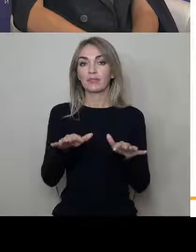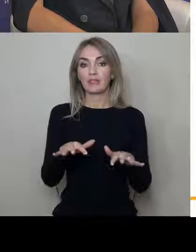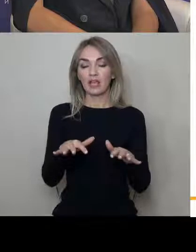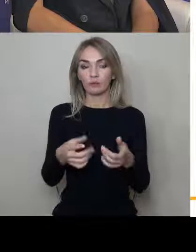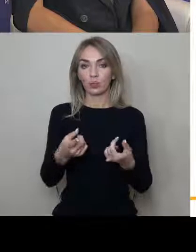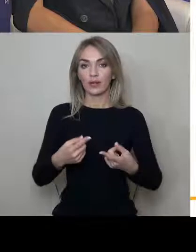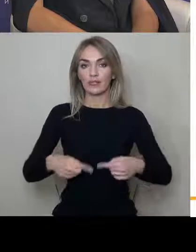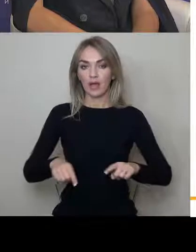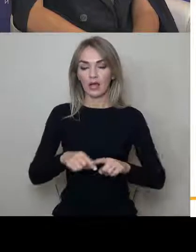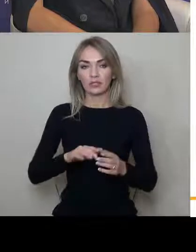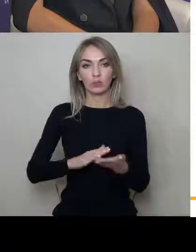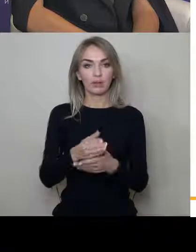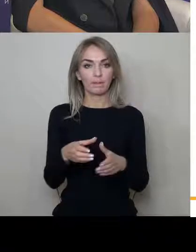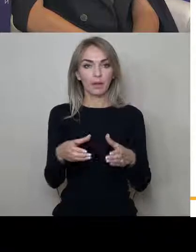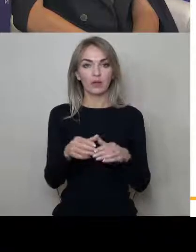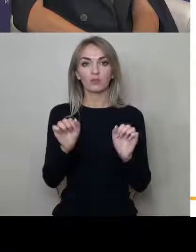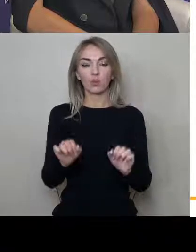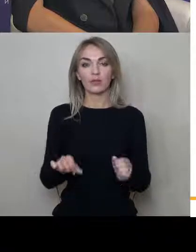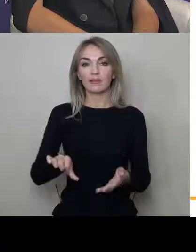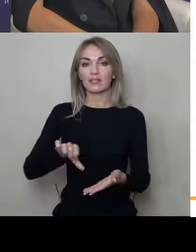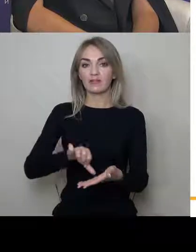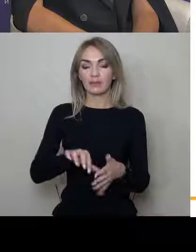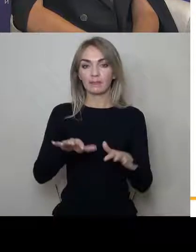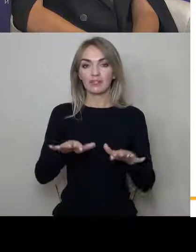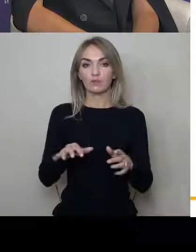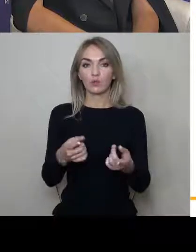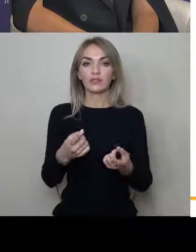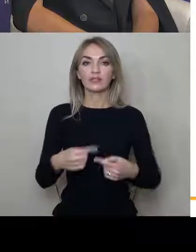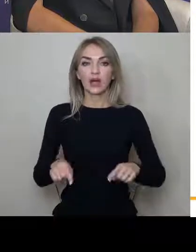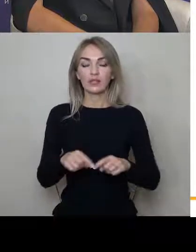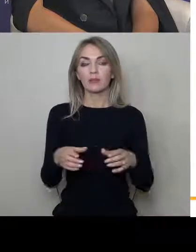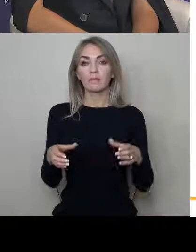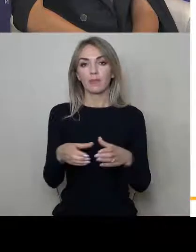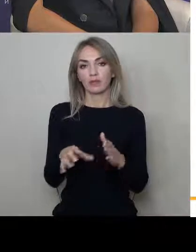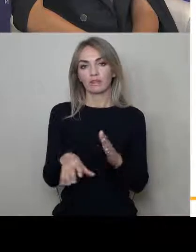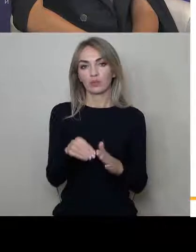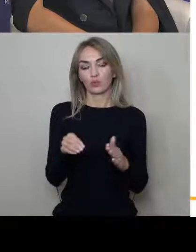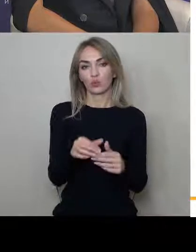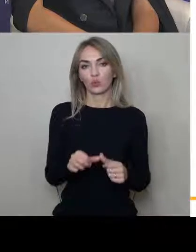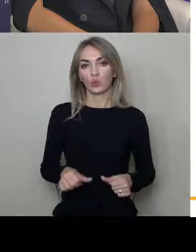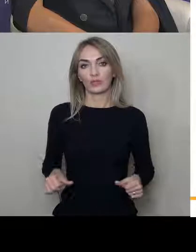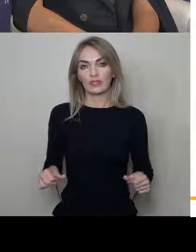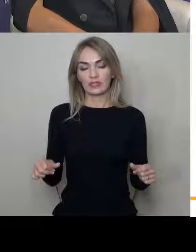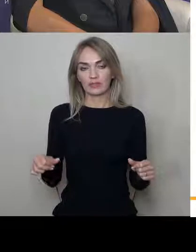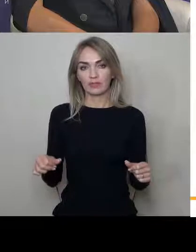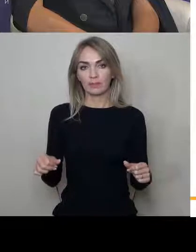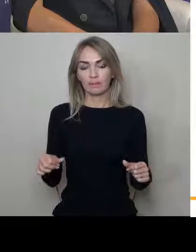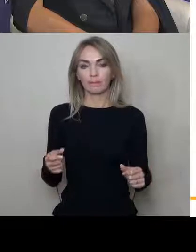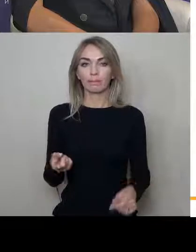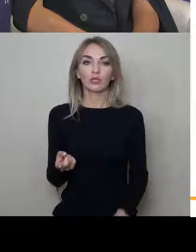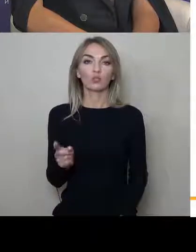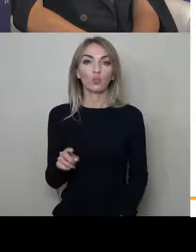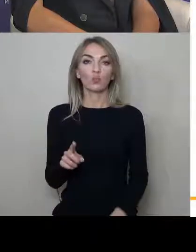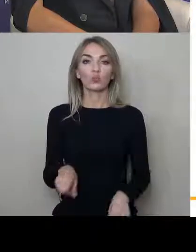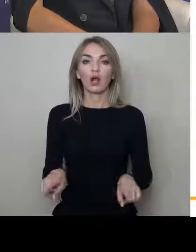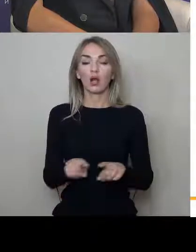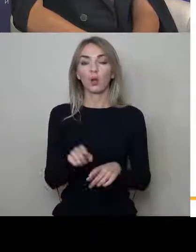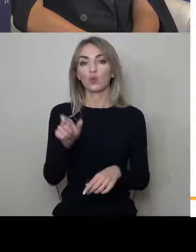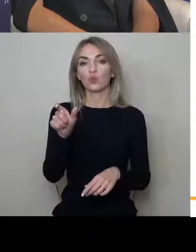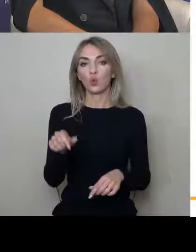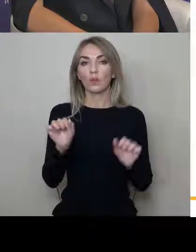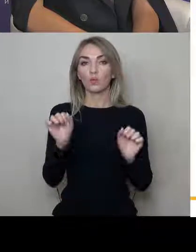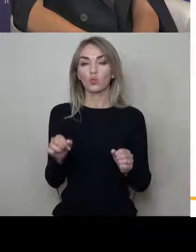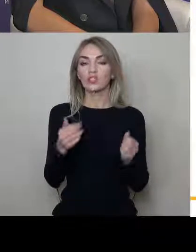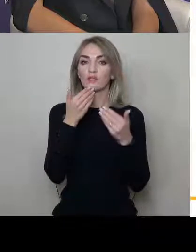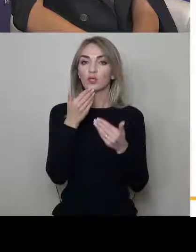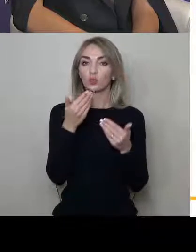local organization, it is the representatives of the local party that can submit the complaint to the election